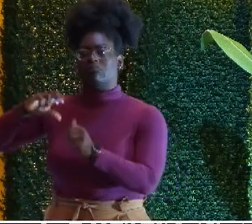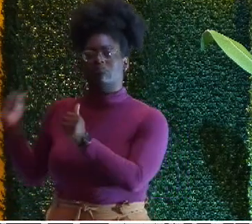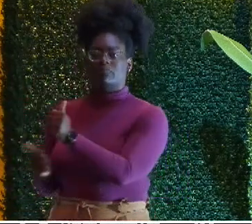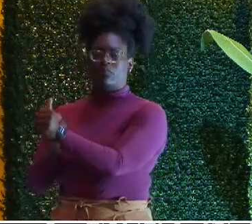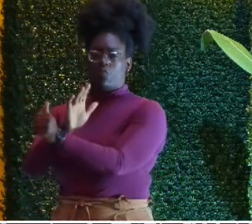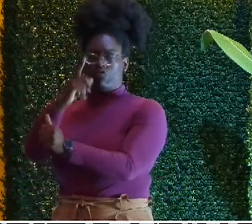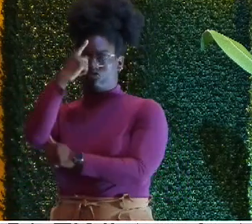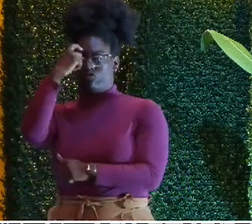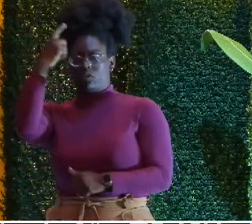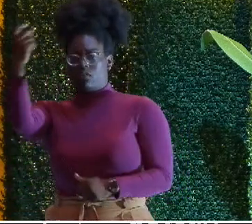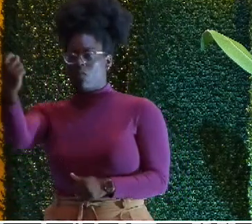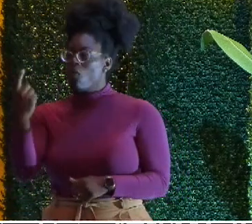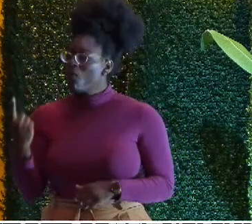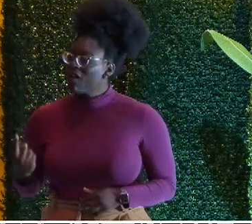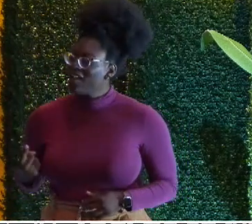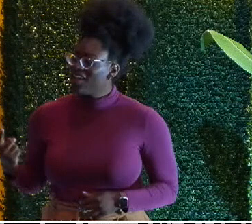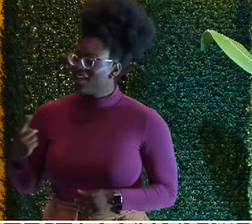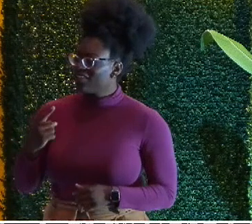listen,